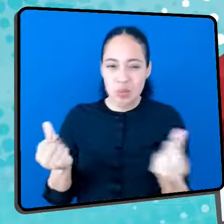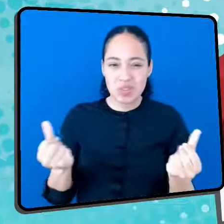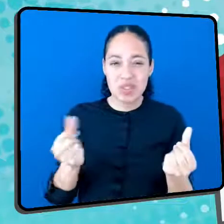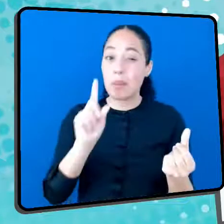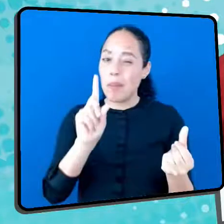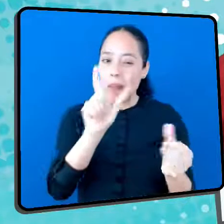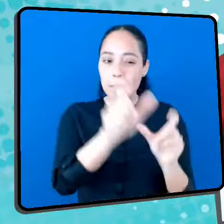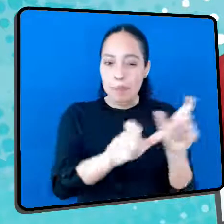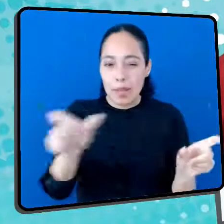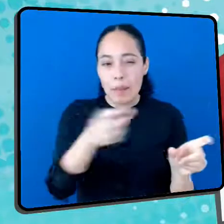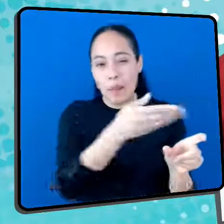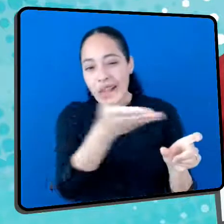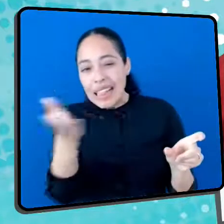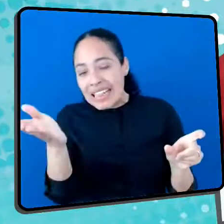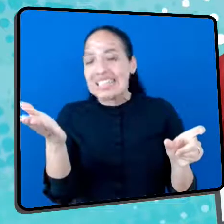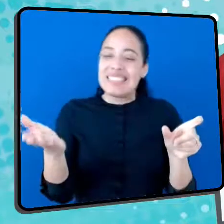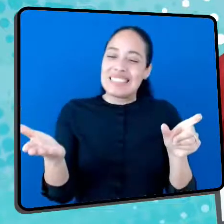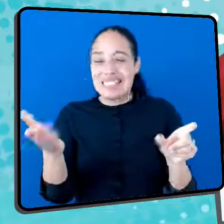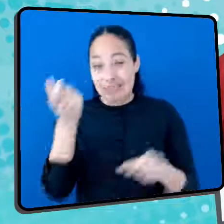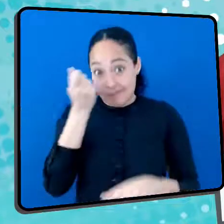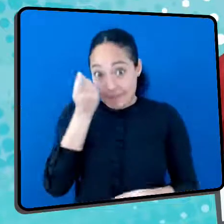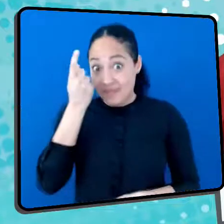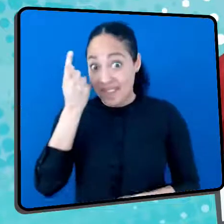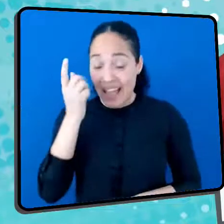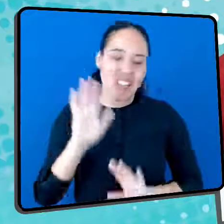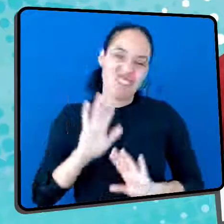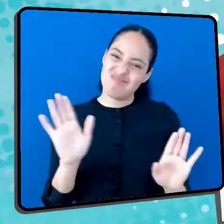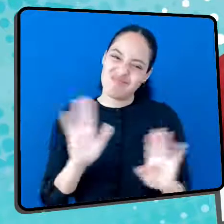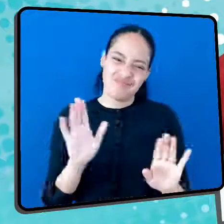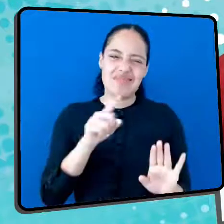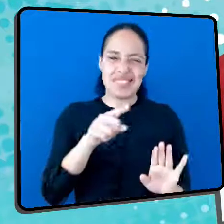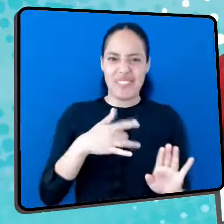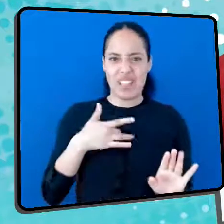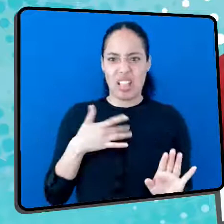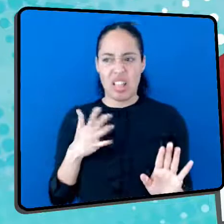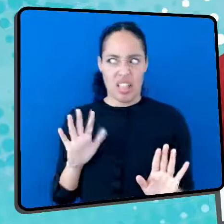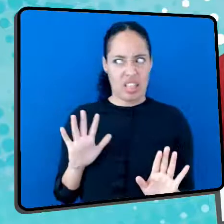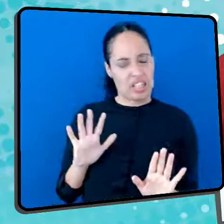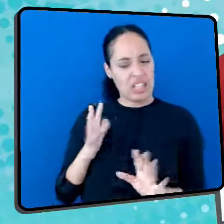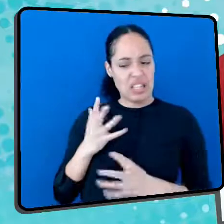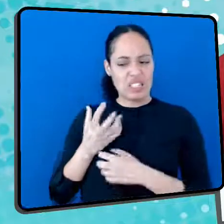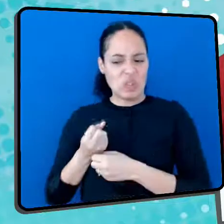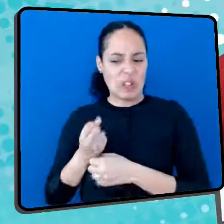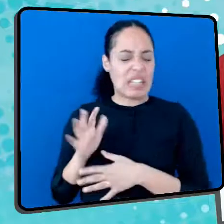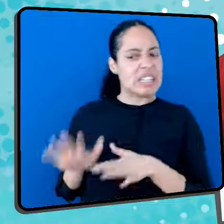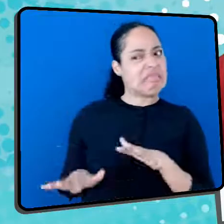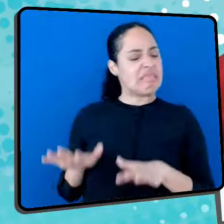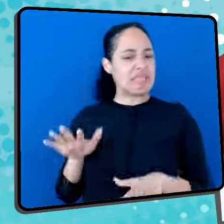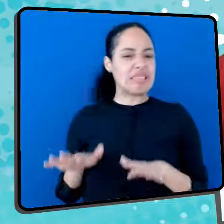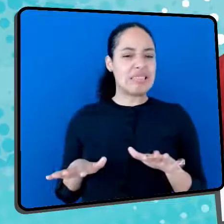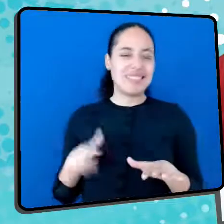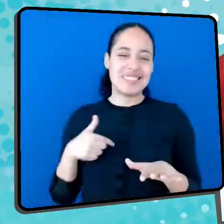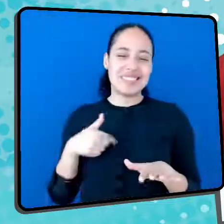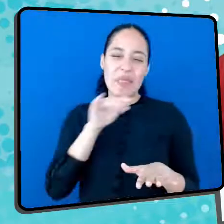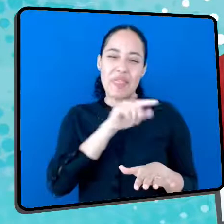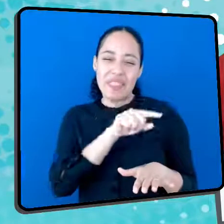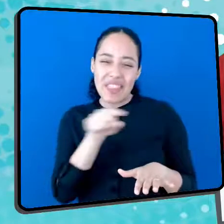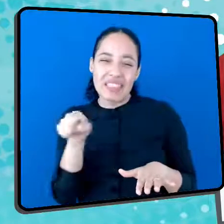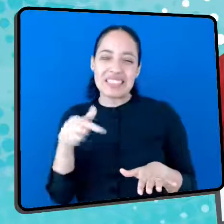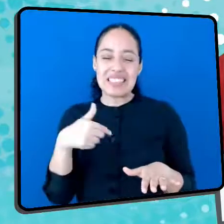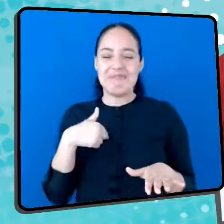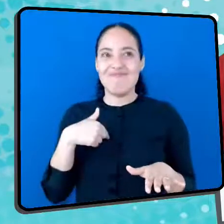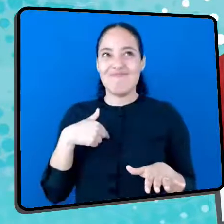that's it's not annoying. It's just that's we have to live together with, I think. So they cannot